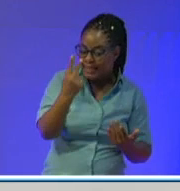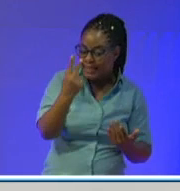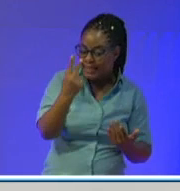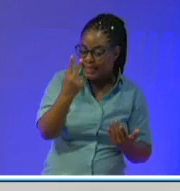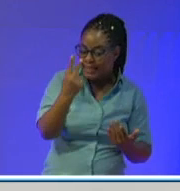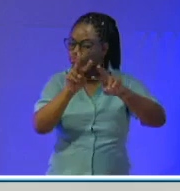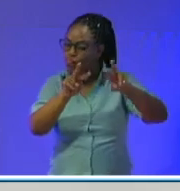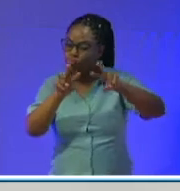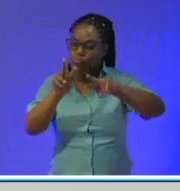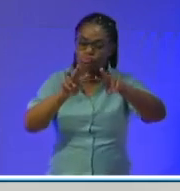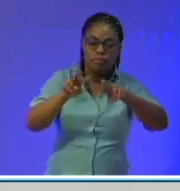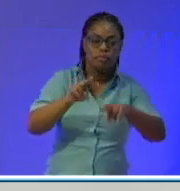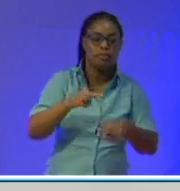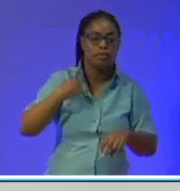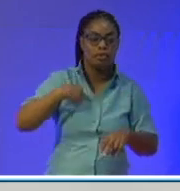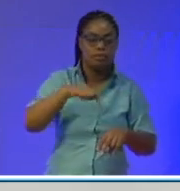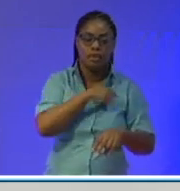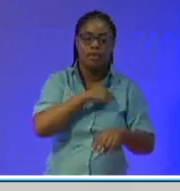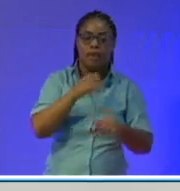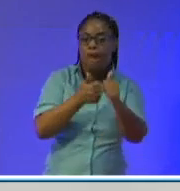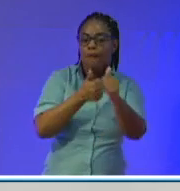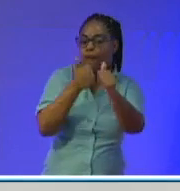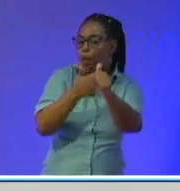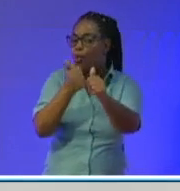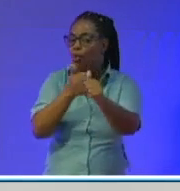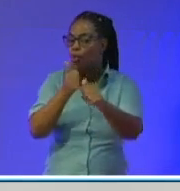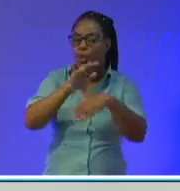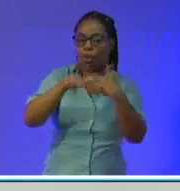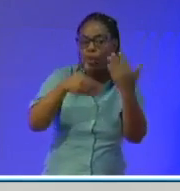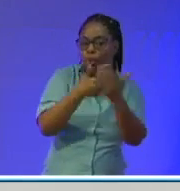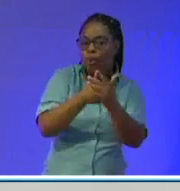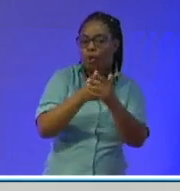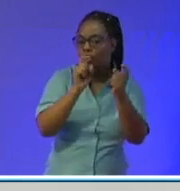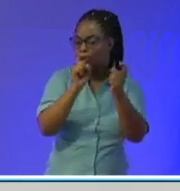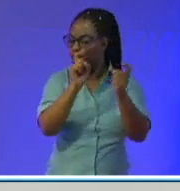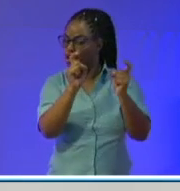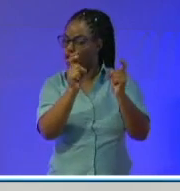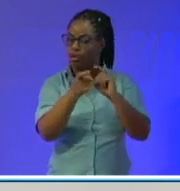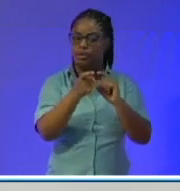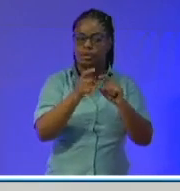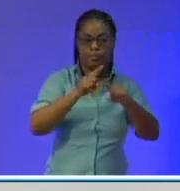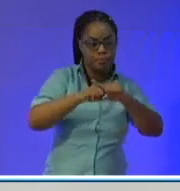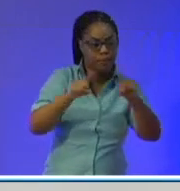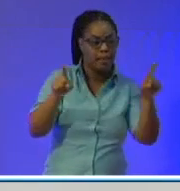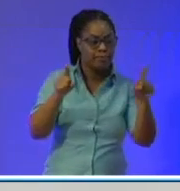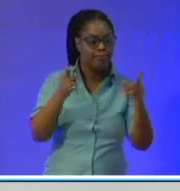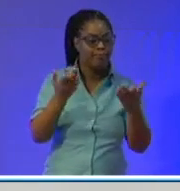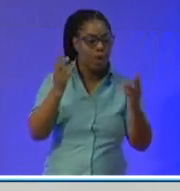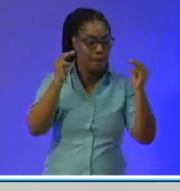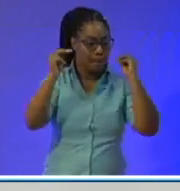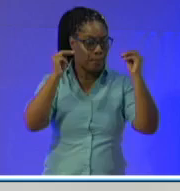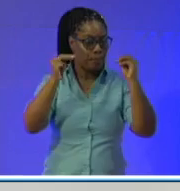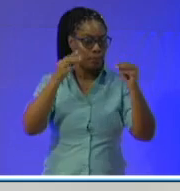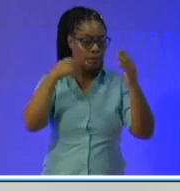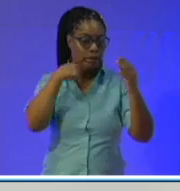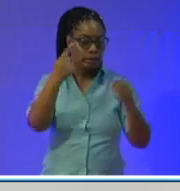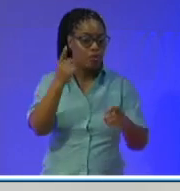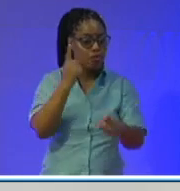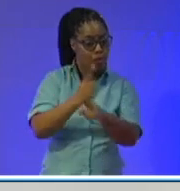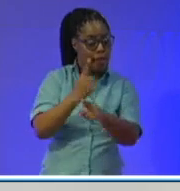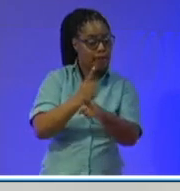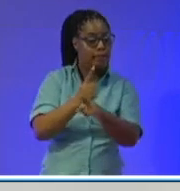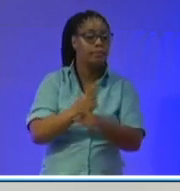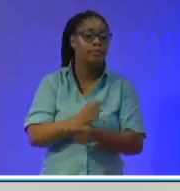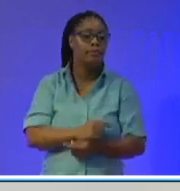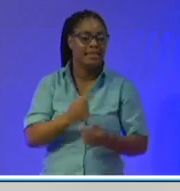changes to the same extent that we're seeing for this particular virus. So as the Minister pointed out, at present, the information that is